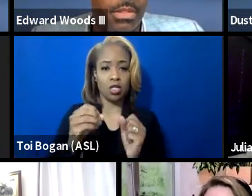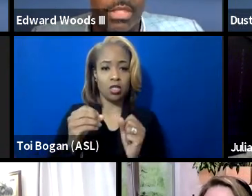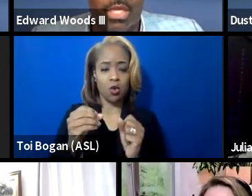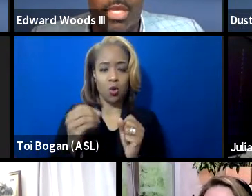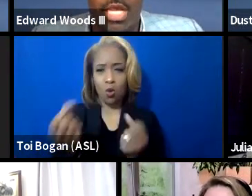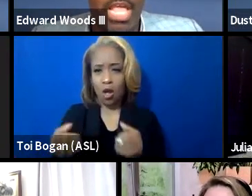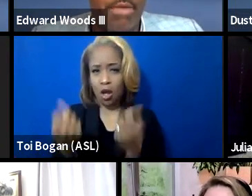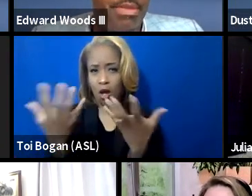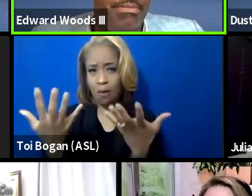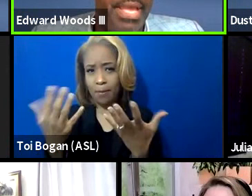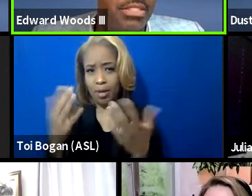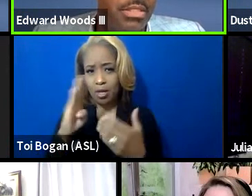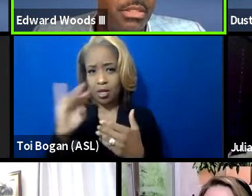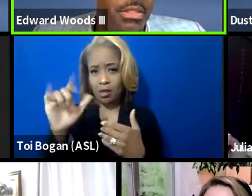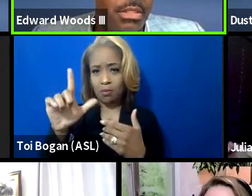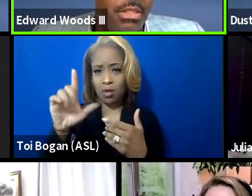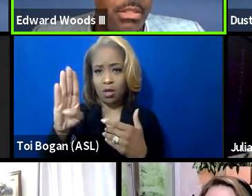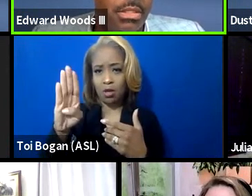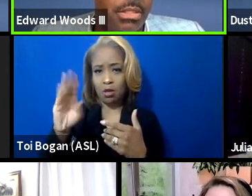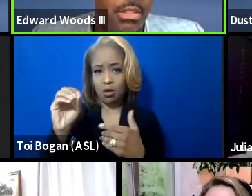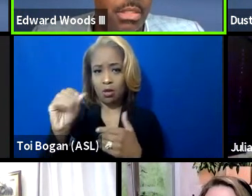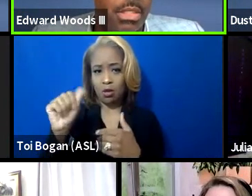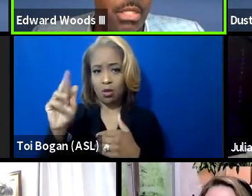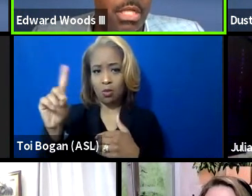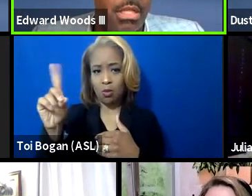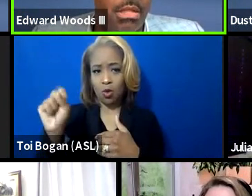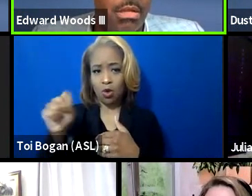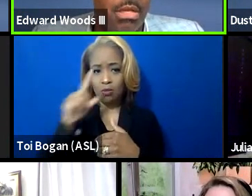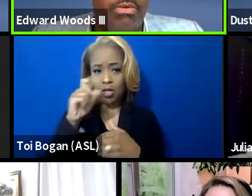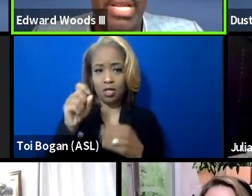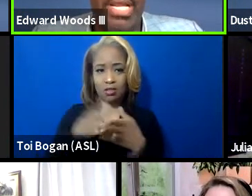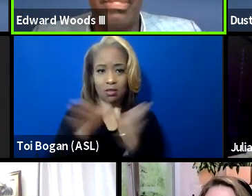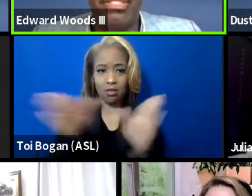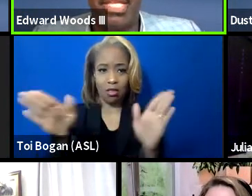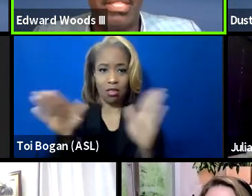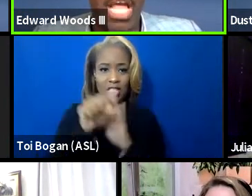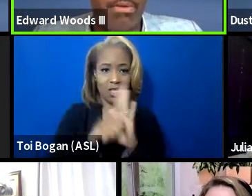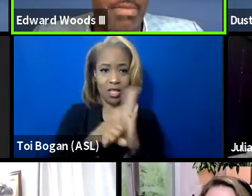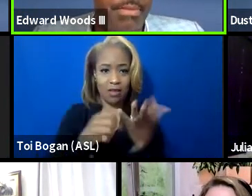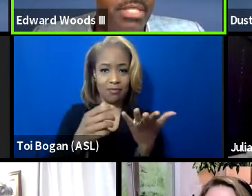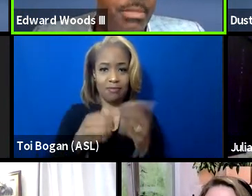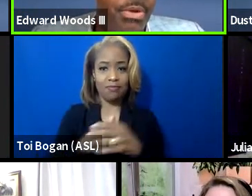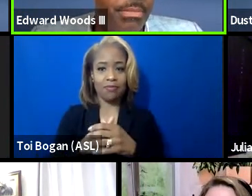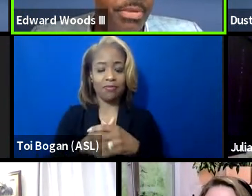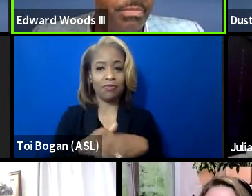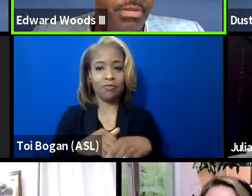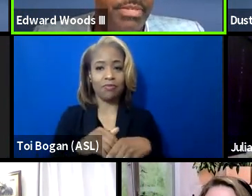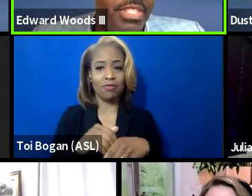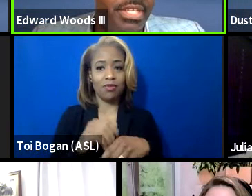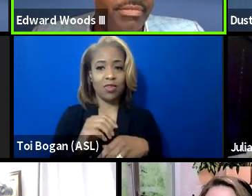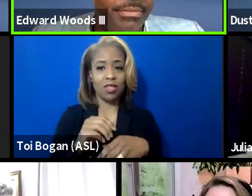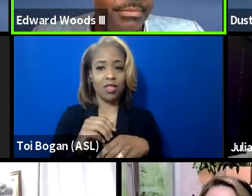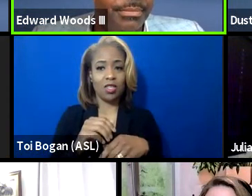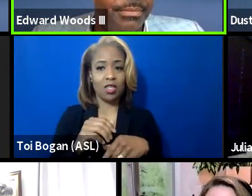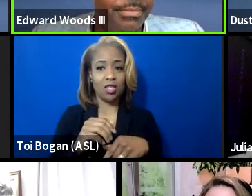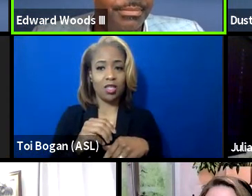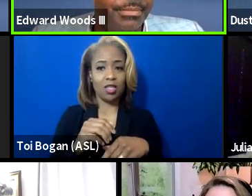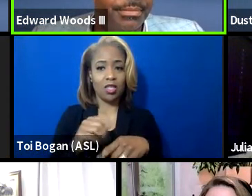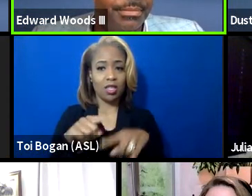at? That would be across based, the state, that's pretty broad. Can right, we- I'm just saying that would be based upon the bids we